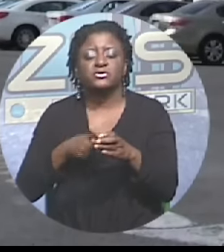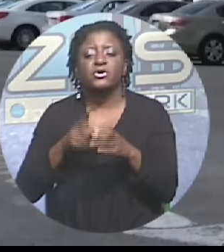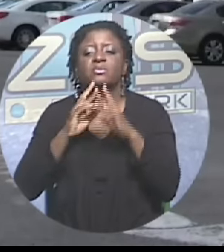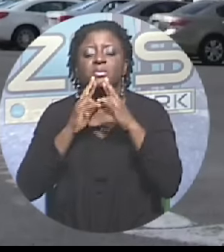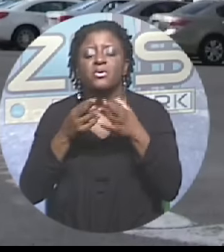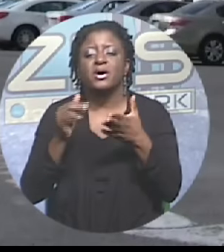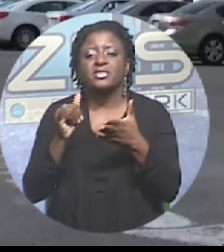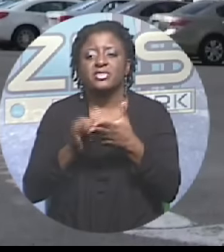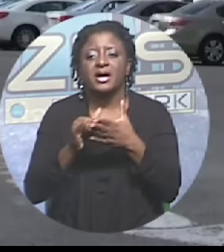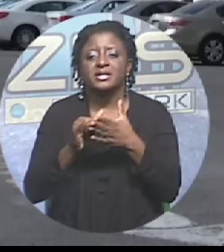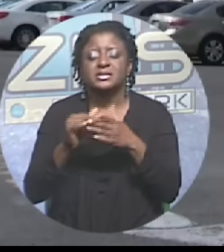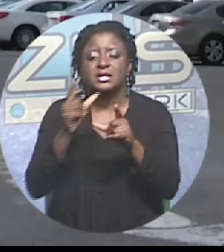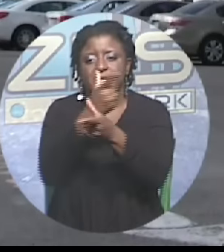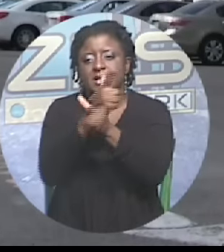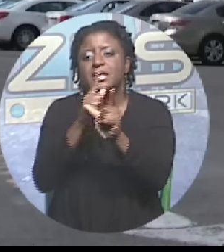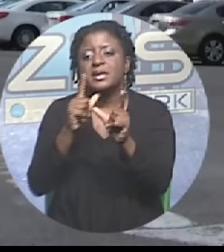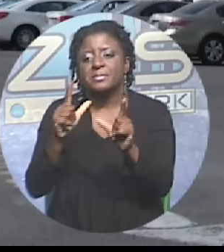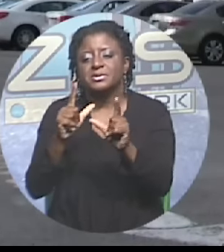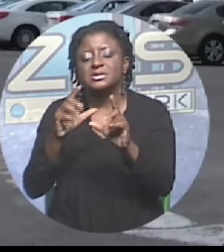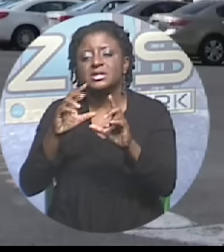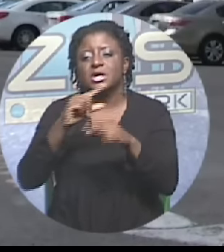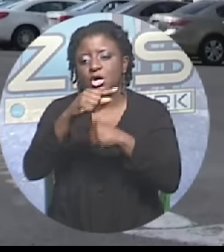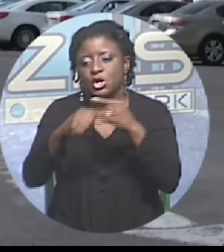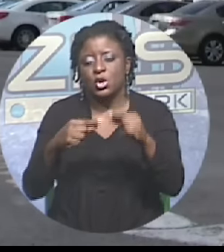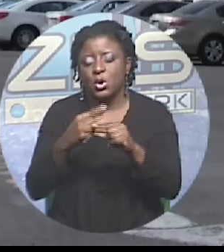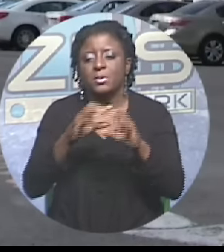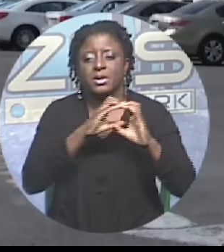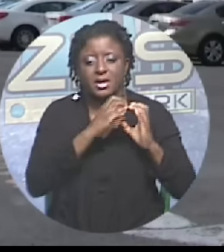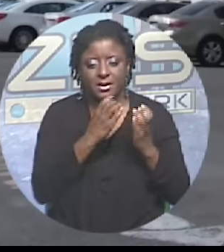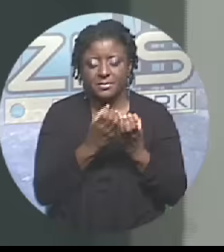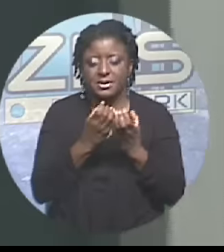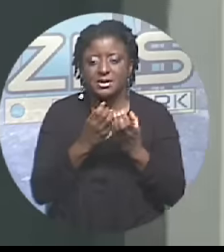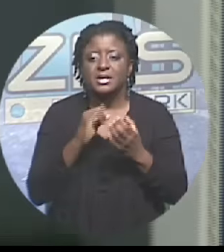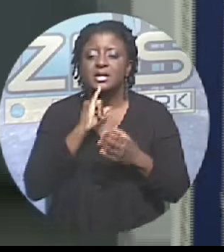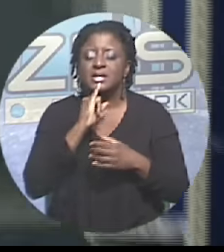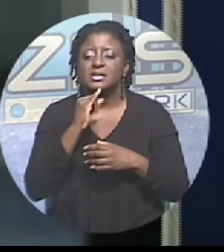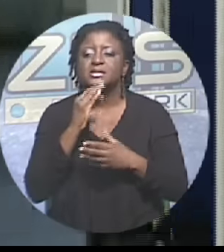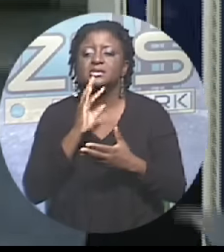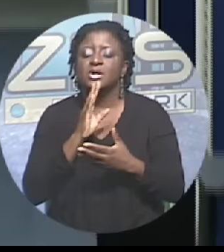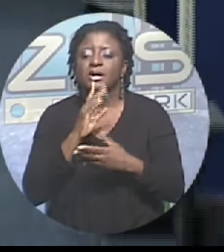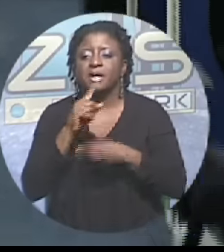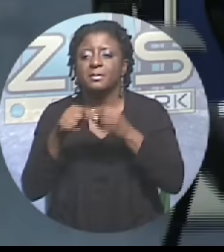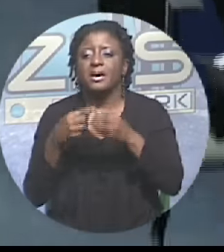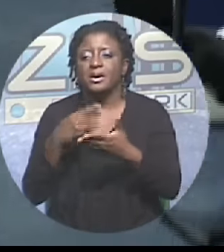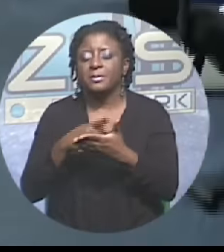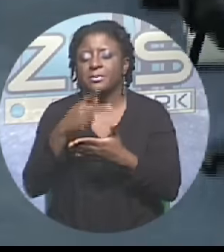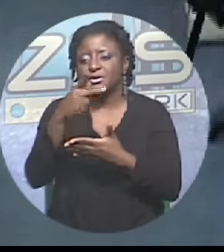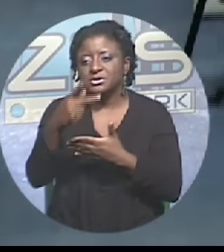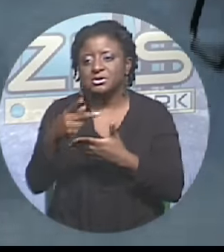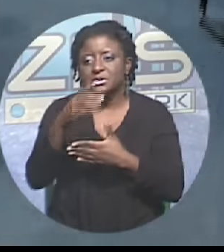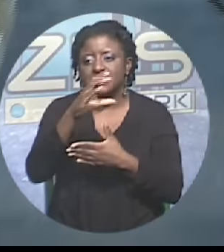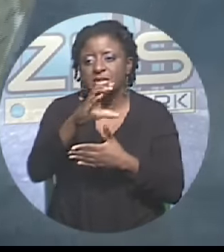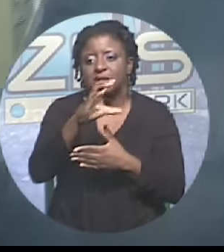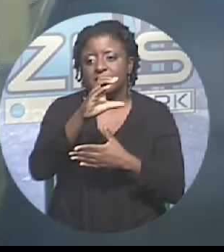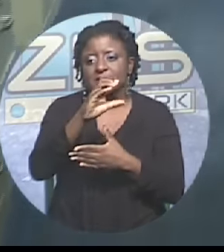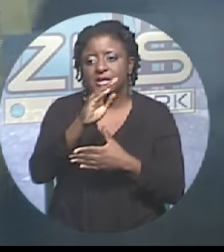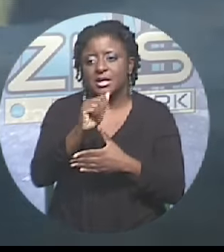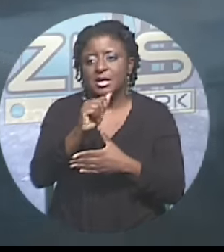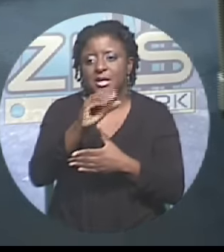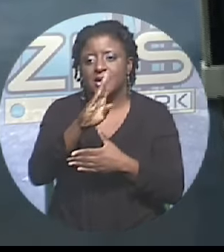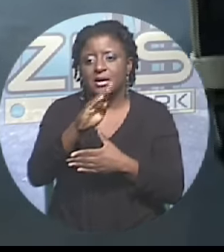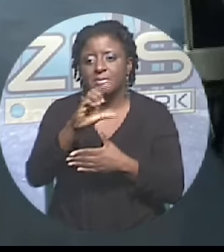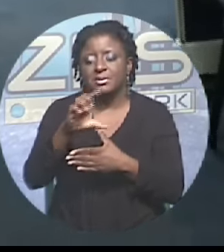Europe-based Liberty Global is in discussions to purchase cable and wireless. It is unclear what these talks and possible purchase will mean for the